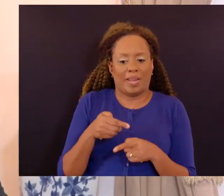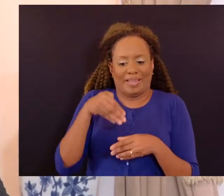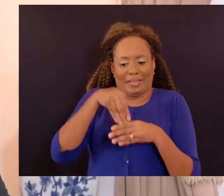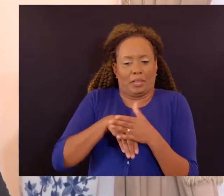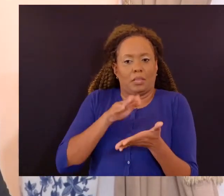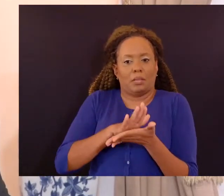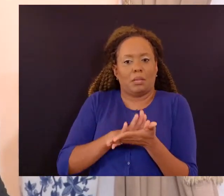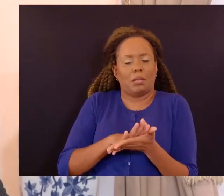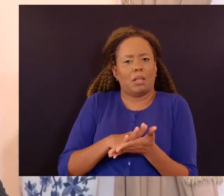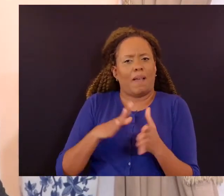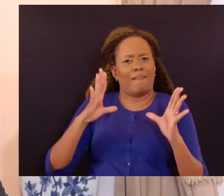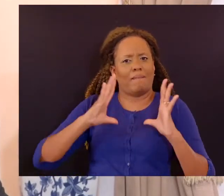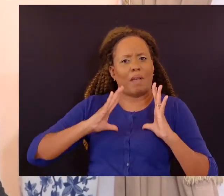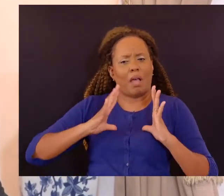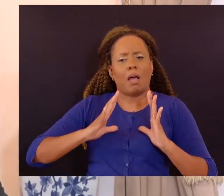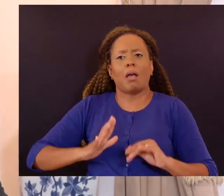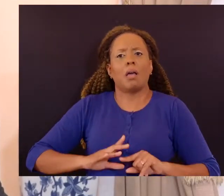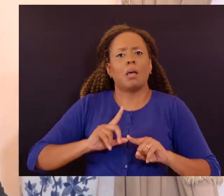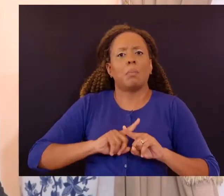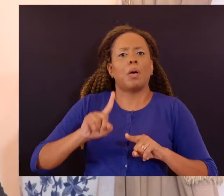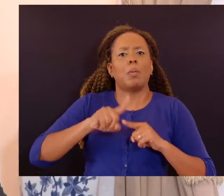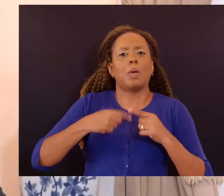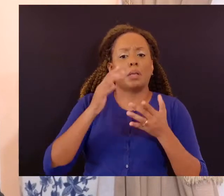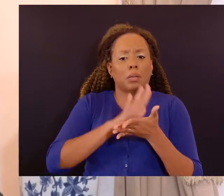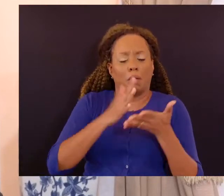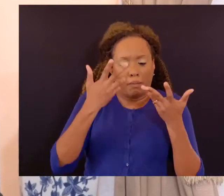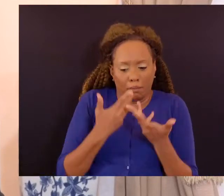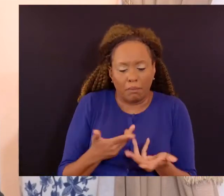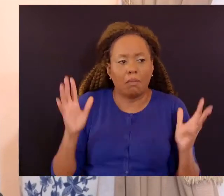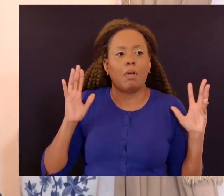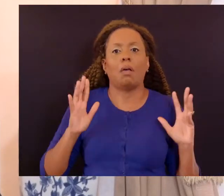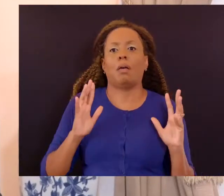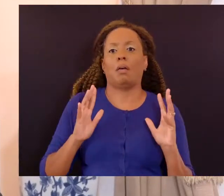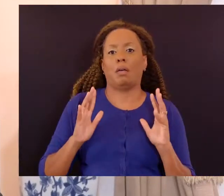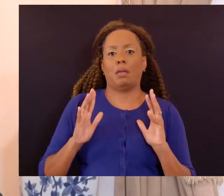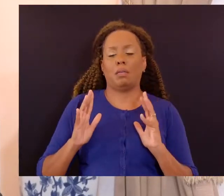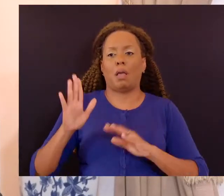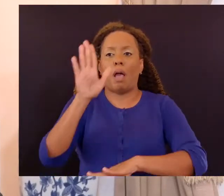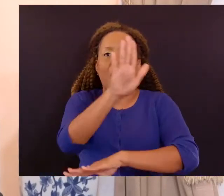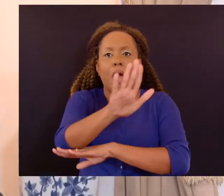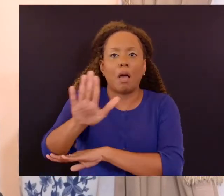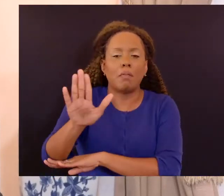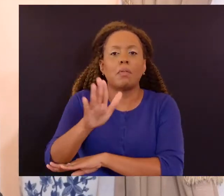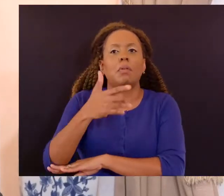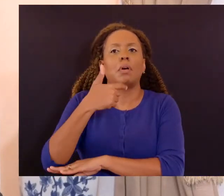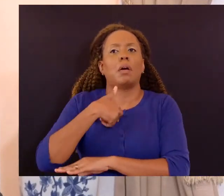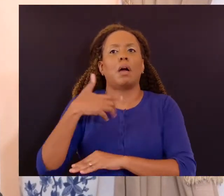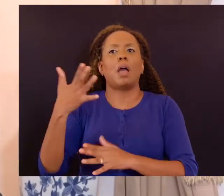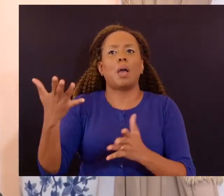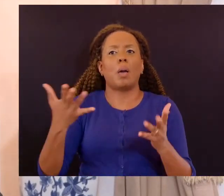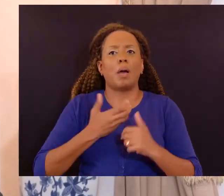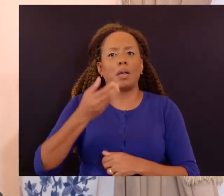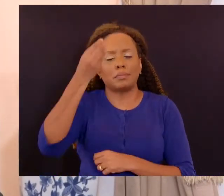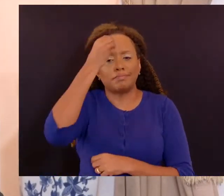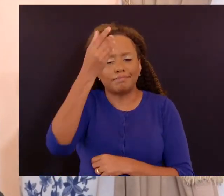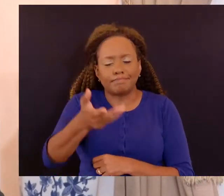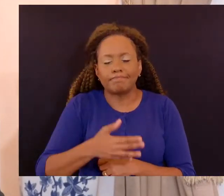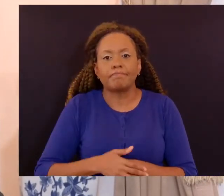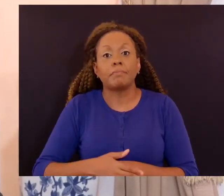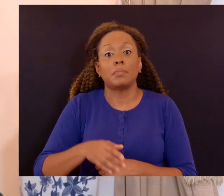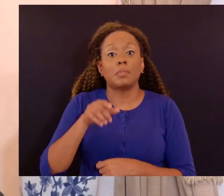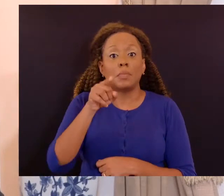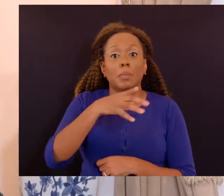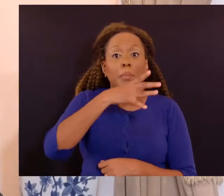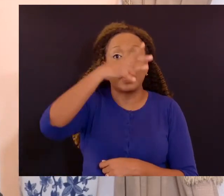school, and certainly as they traverse on afternoons leaving the schools. And I just want to take a moment to really appeal to parents